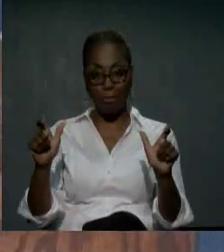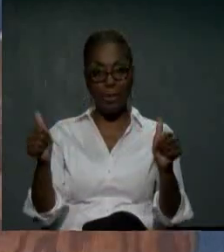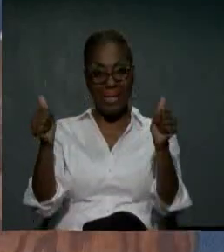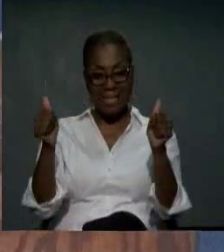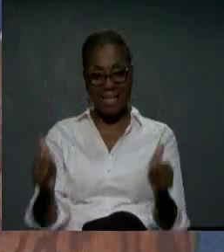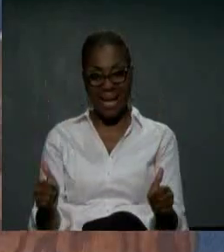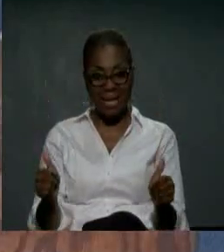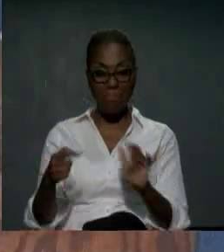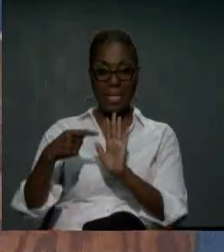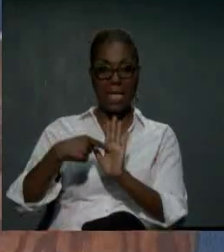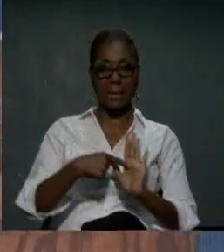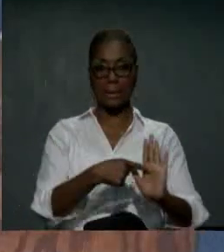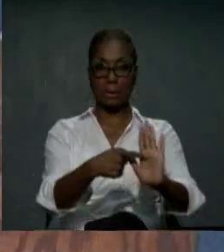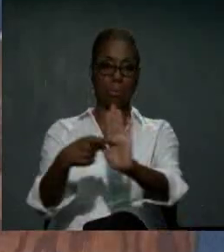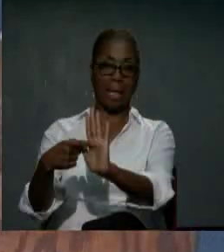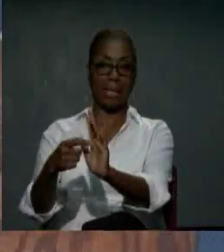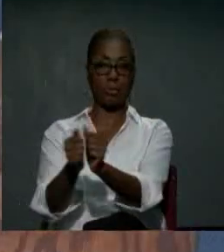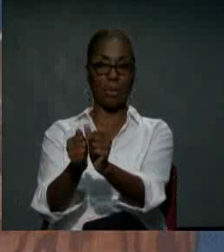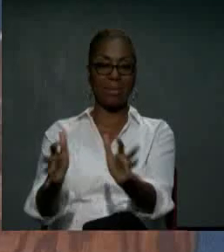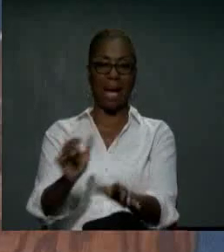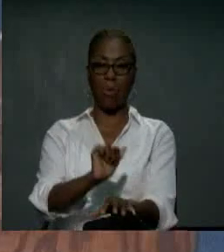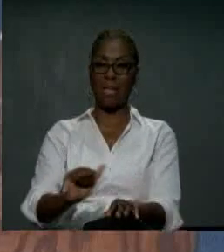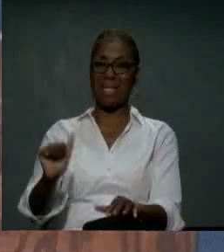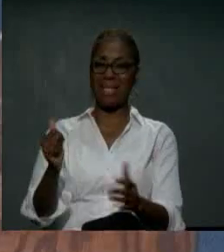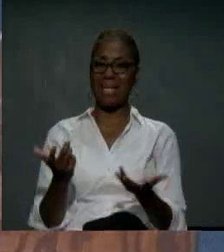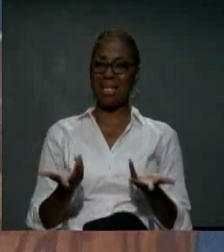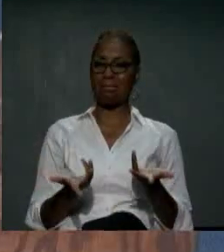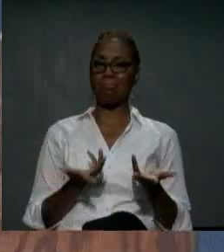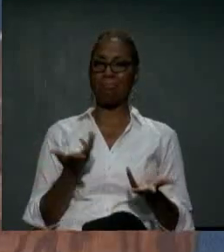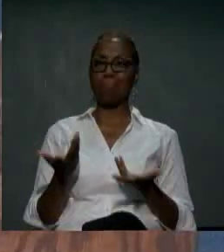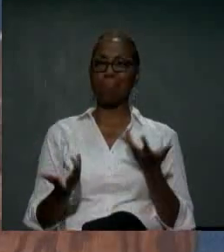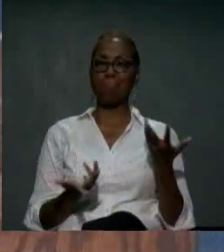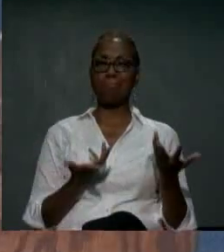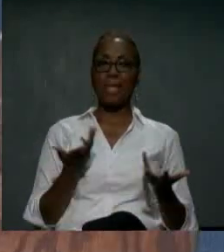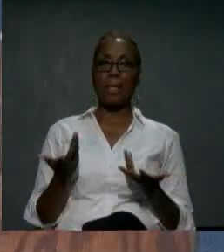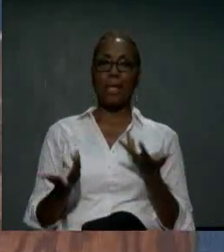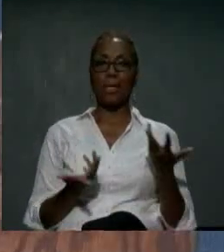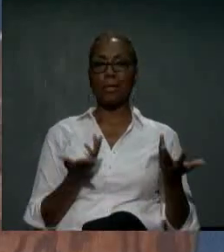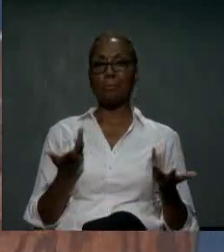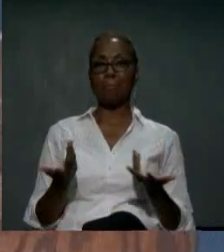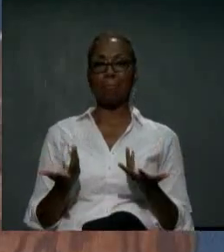can be displayed without any